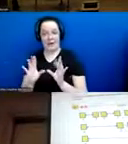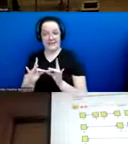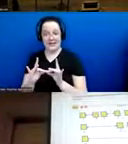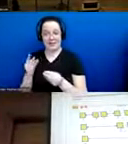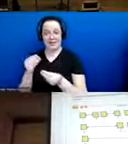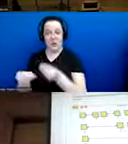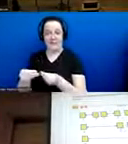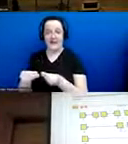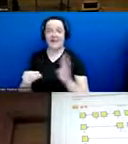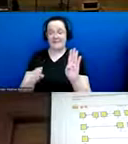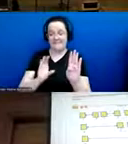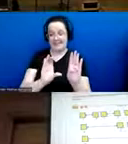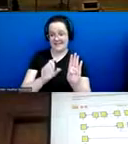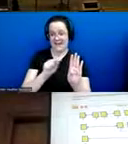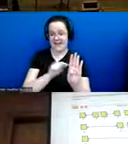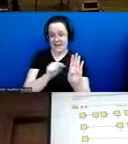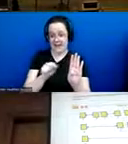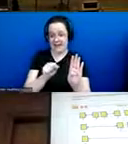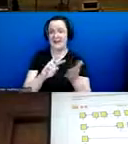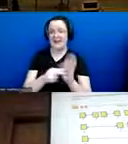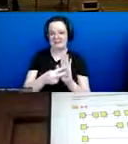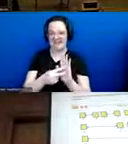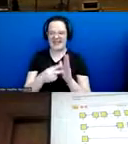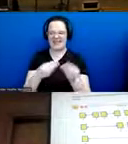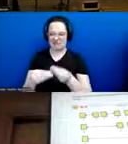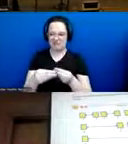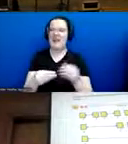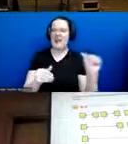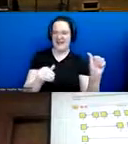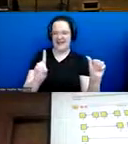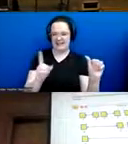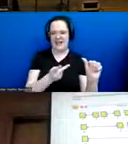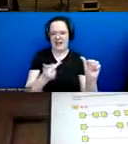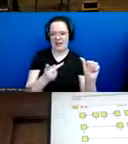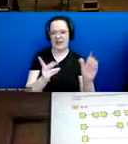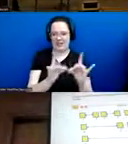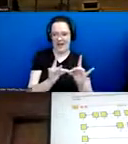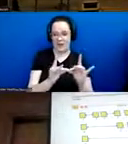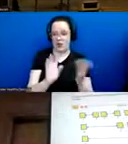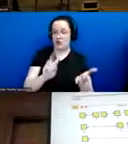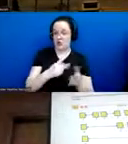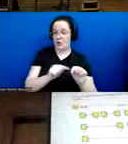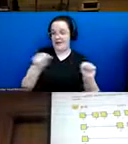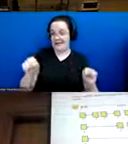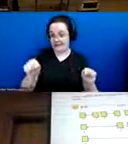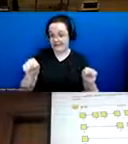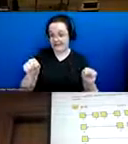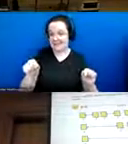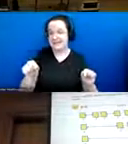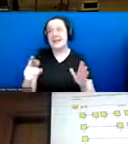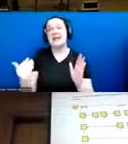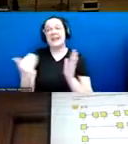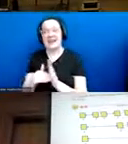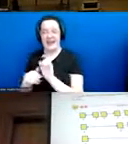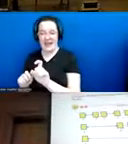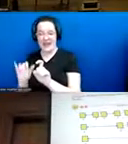C, entangling therefore A and D, twice the distance, and so forth, right? For example, here swapping between X and Y,